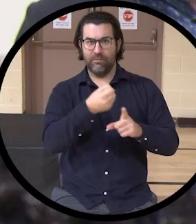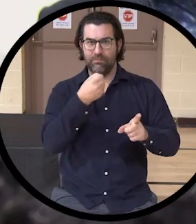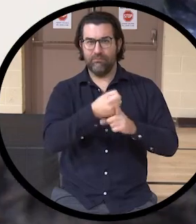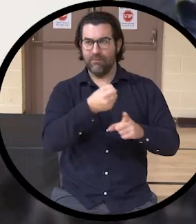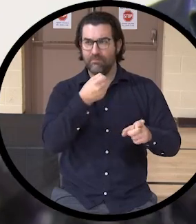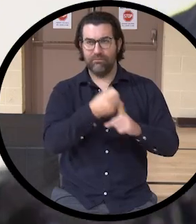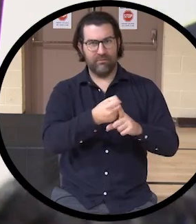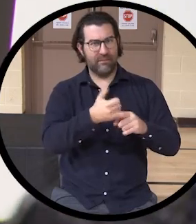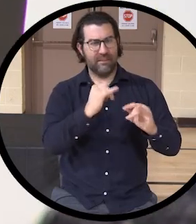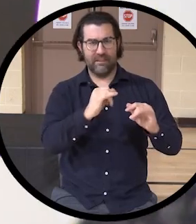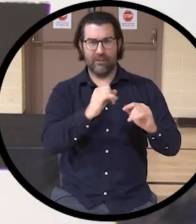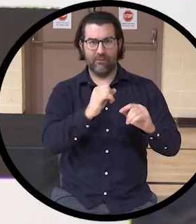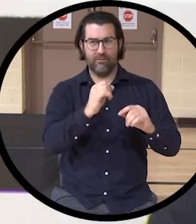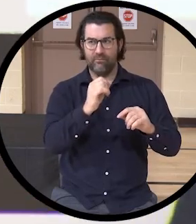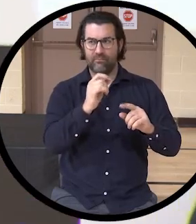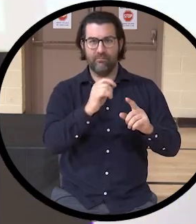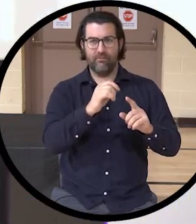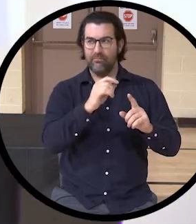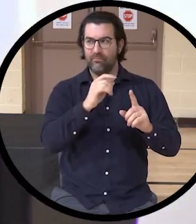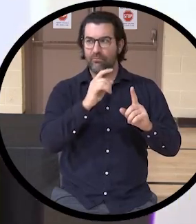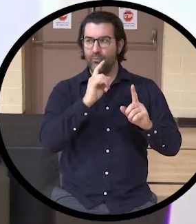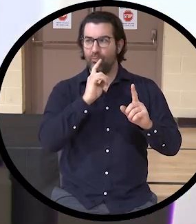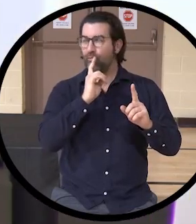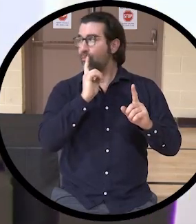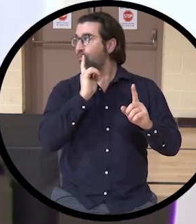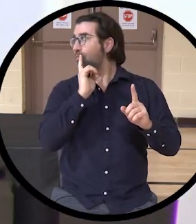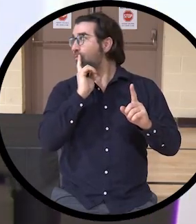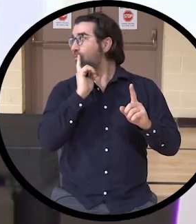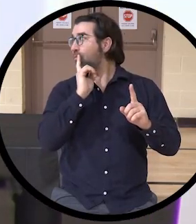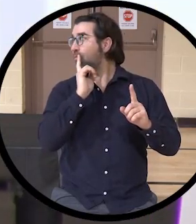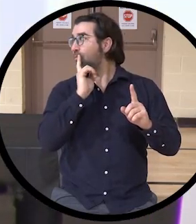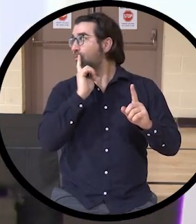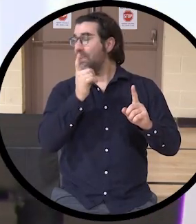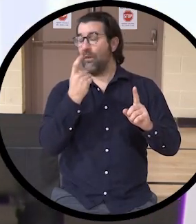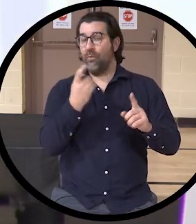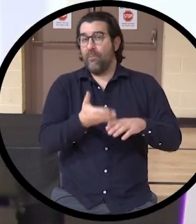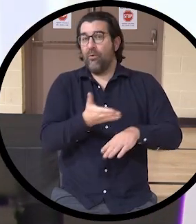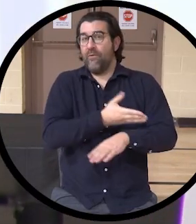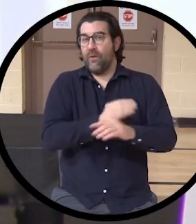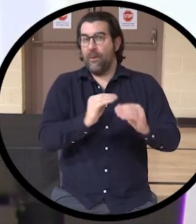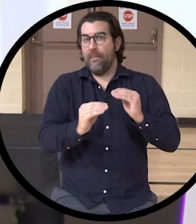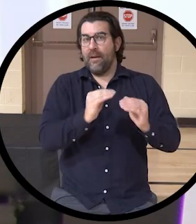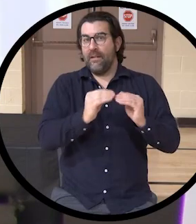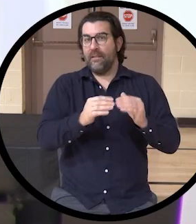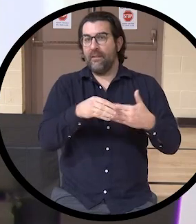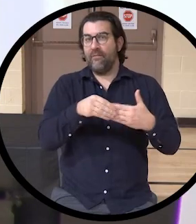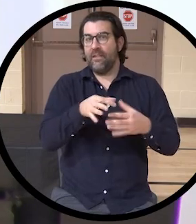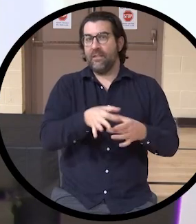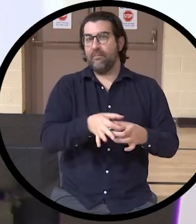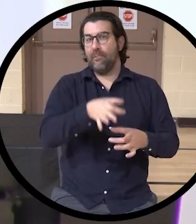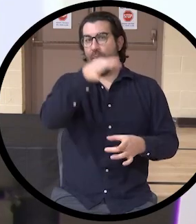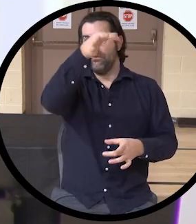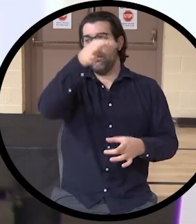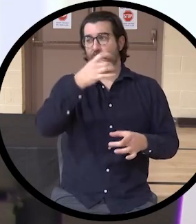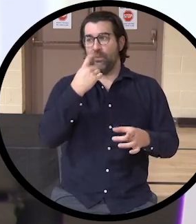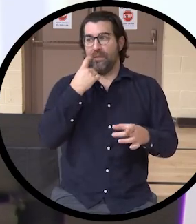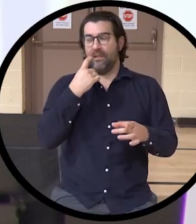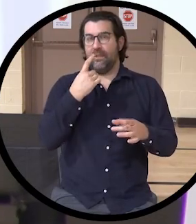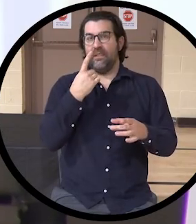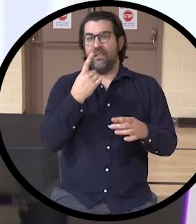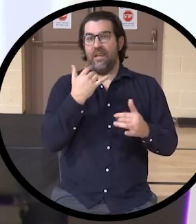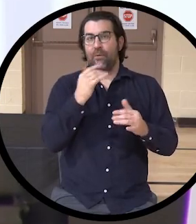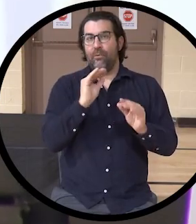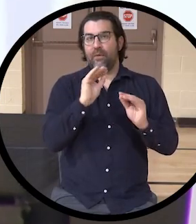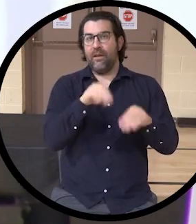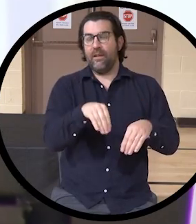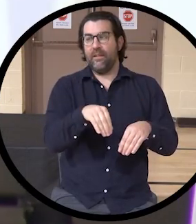always at improving our maintenance with the flex posts, and we have recently, in many cases, upgraded them to a type of flex post that